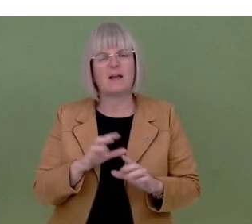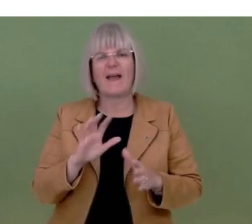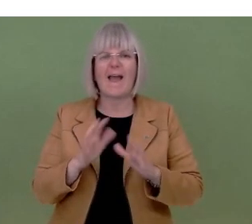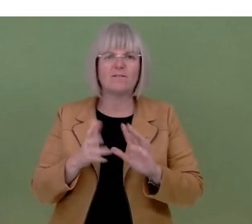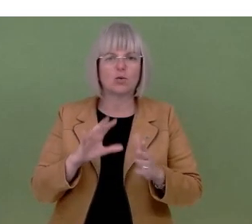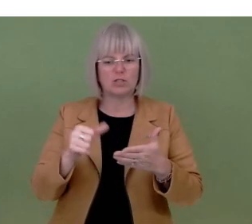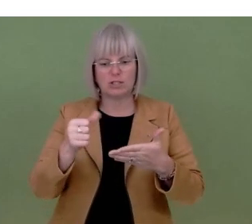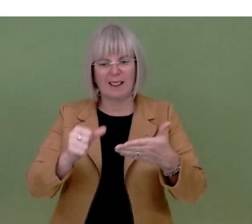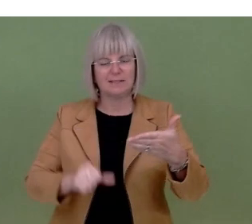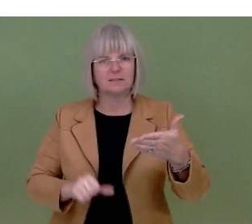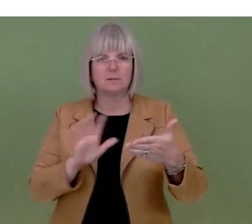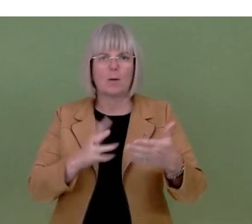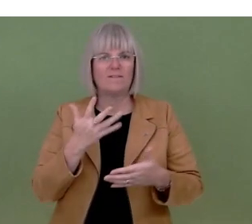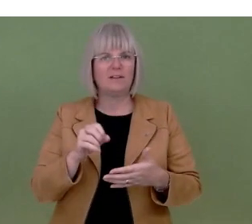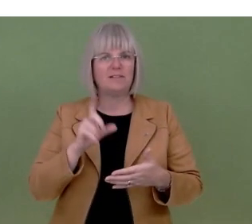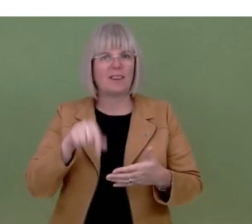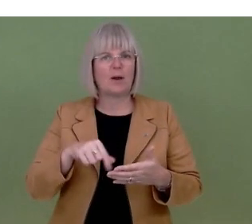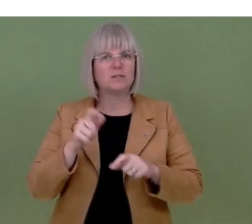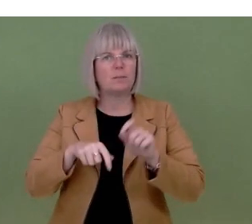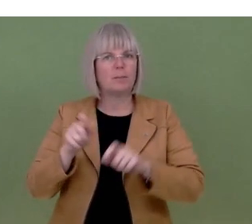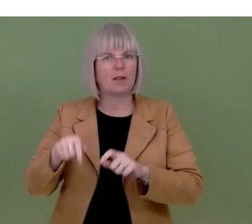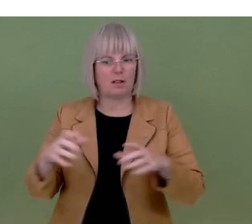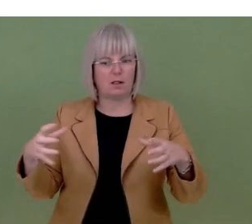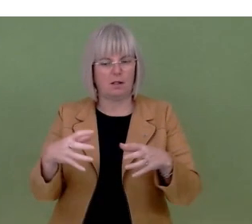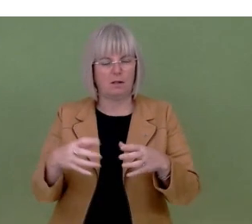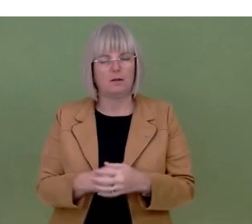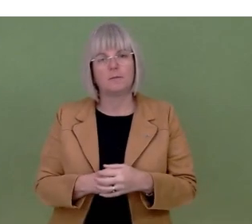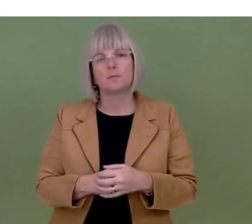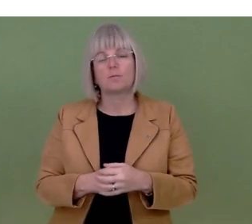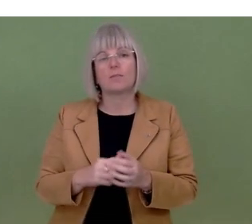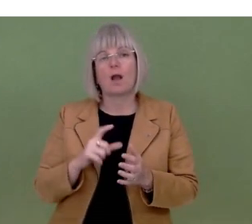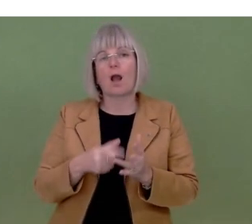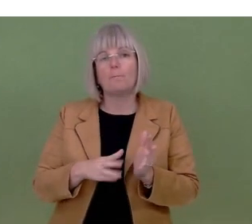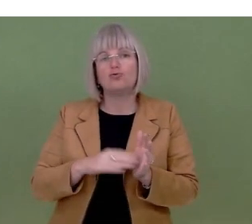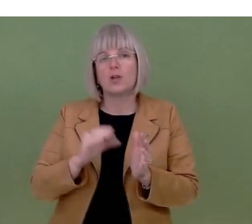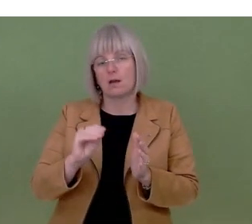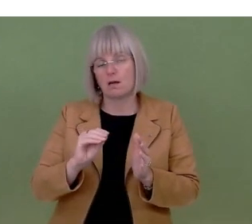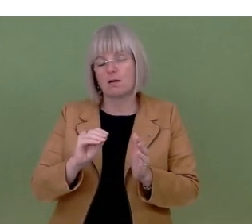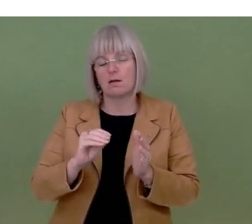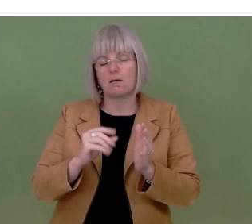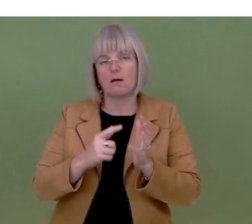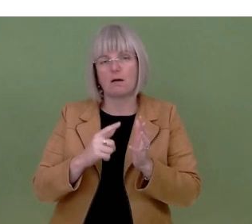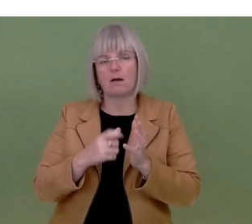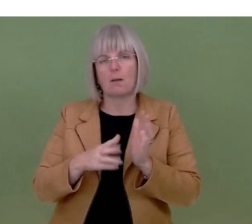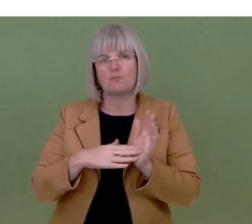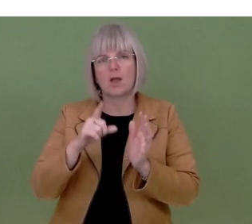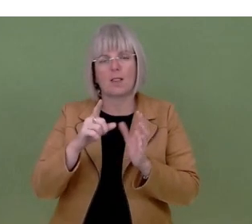people. In Lancashire South Cumbria, the biggest we've got is 10 GP practices, with about 90,000 people who they look after. So